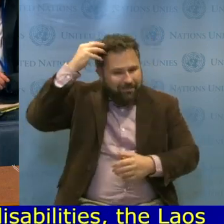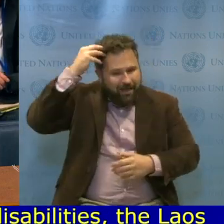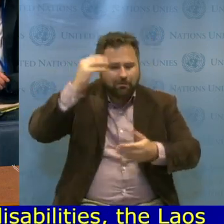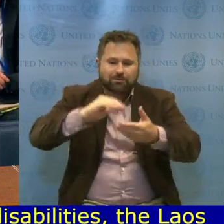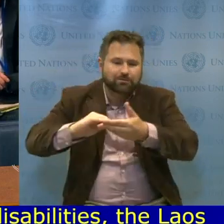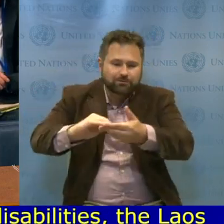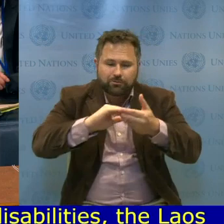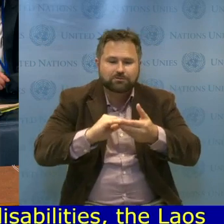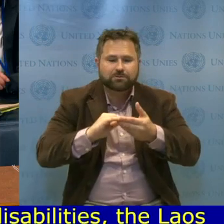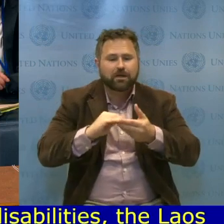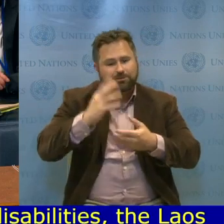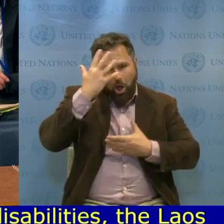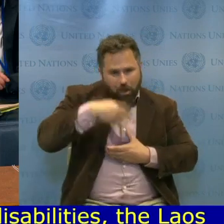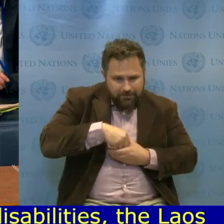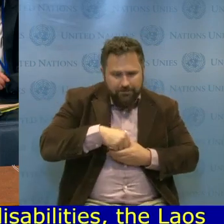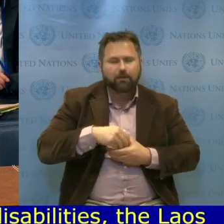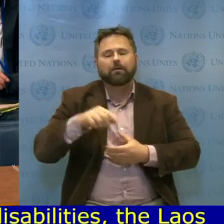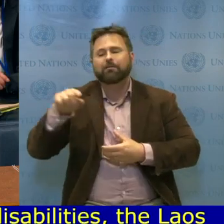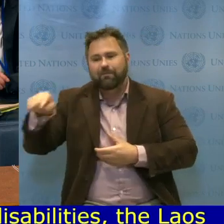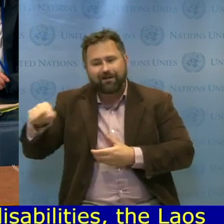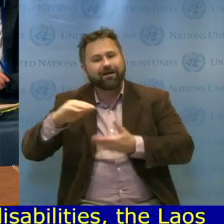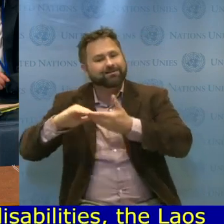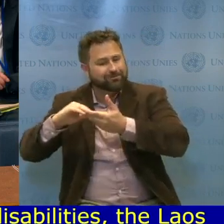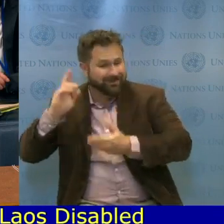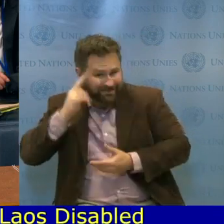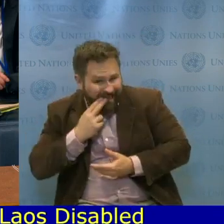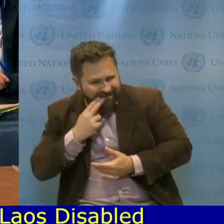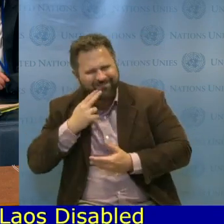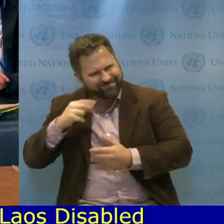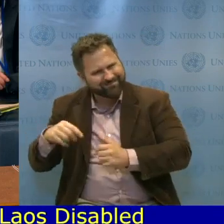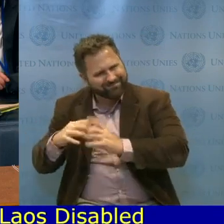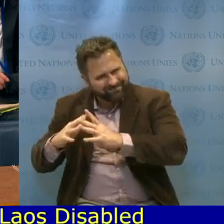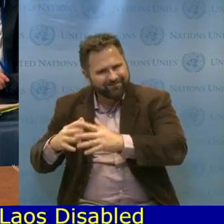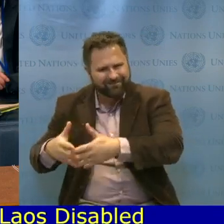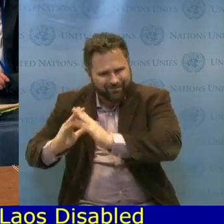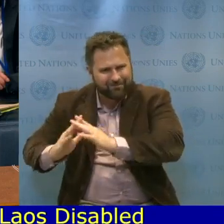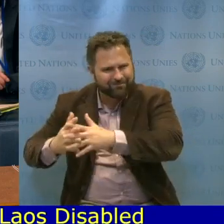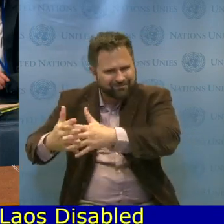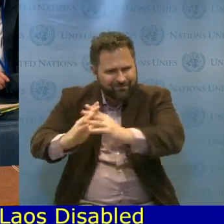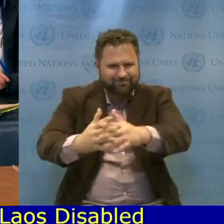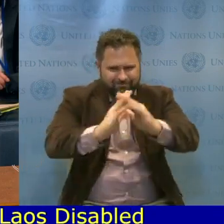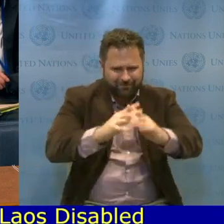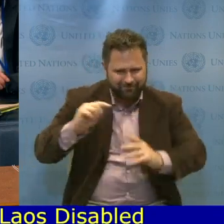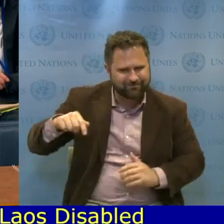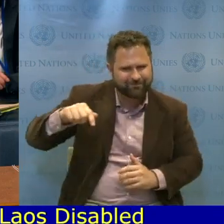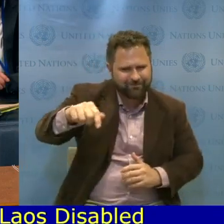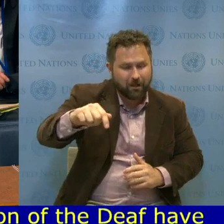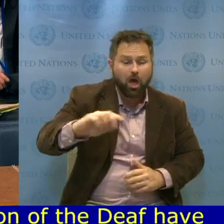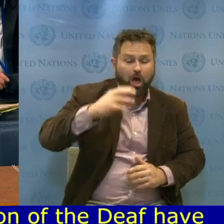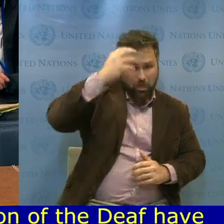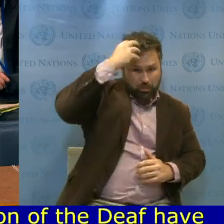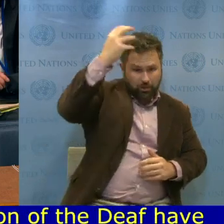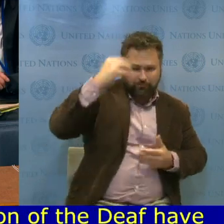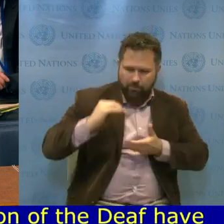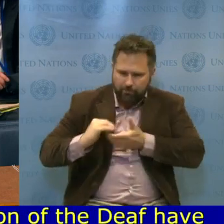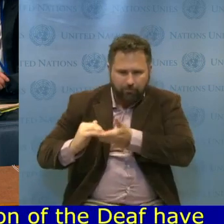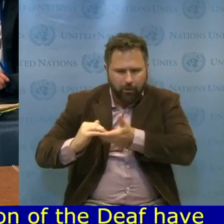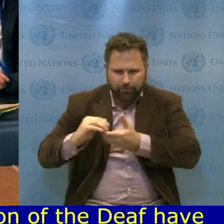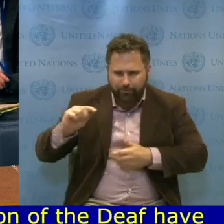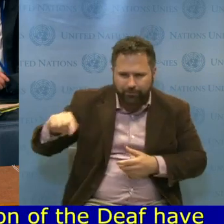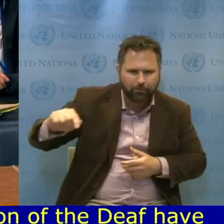Deaf have been established. The government is working with these organizations, development